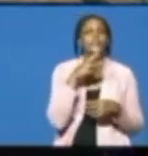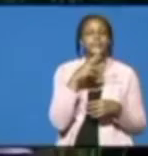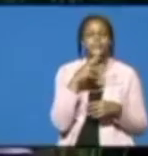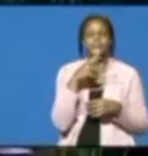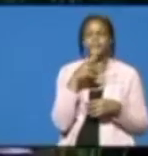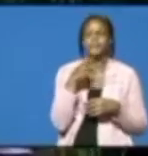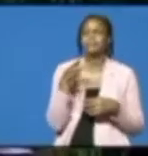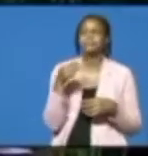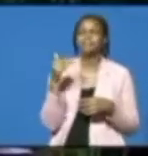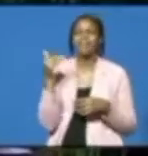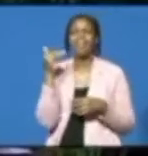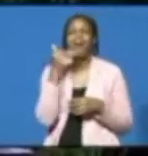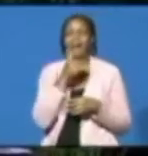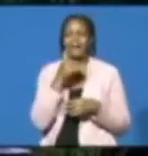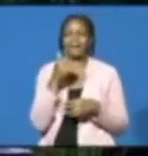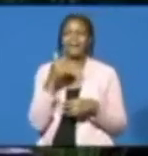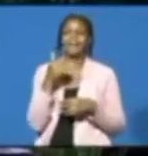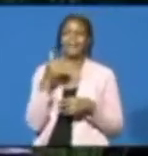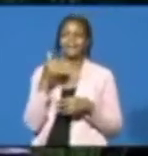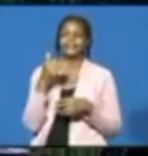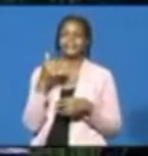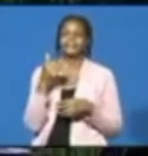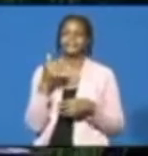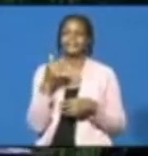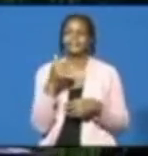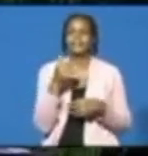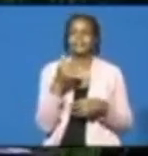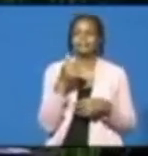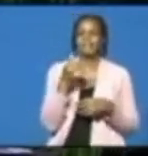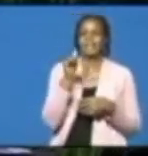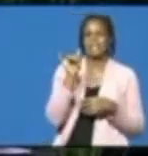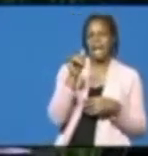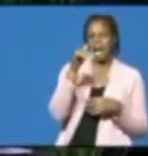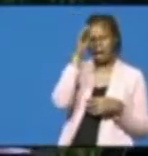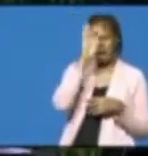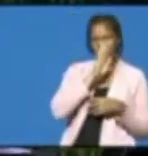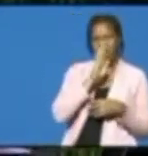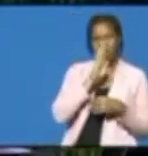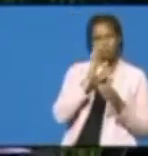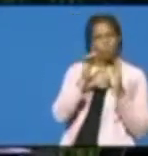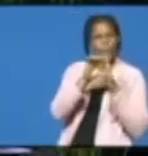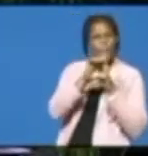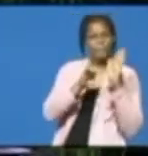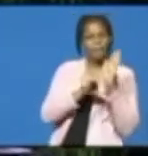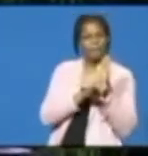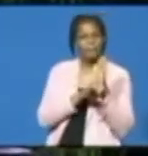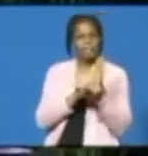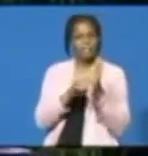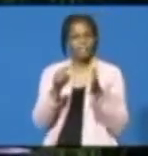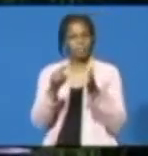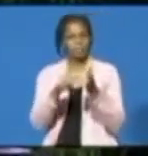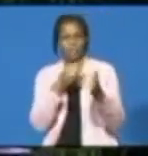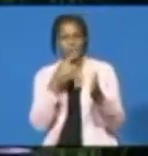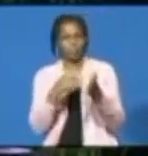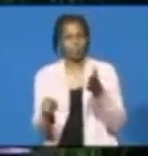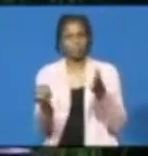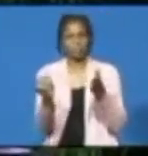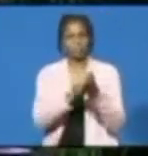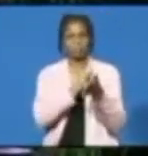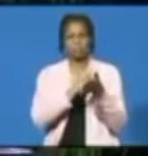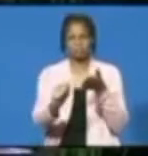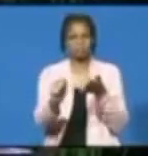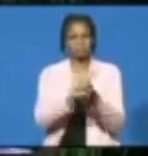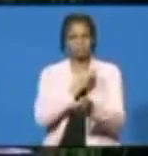the lie that God's commandments are done away with, put a